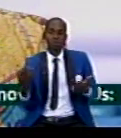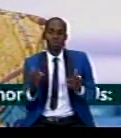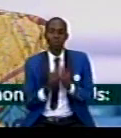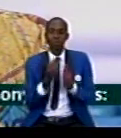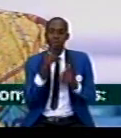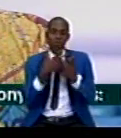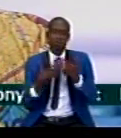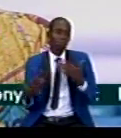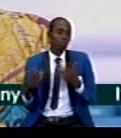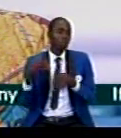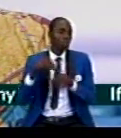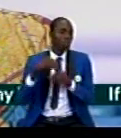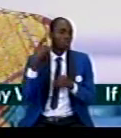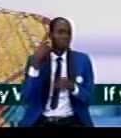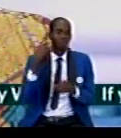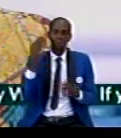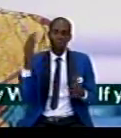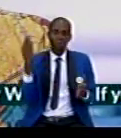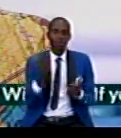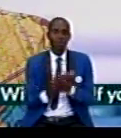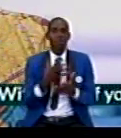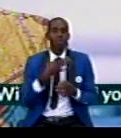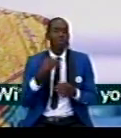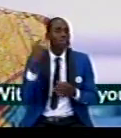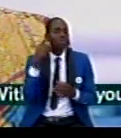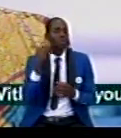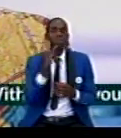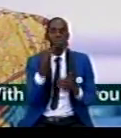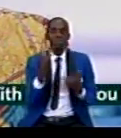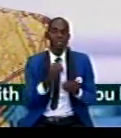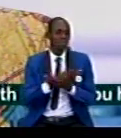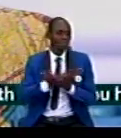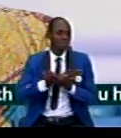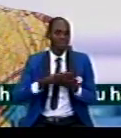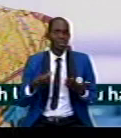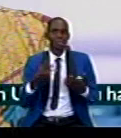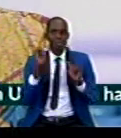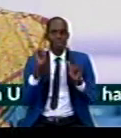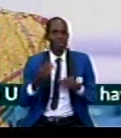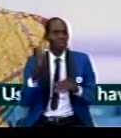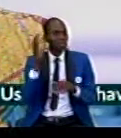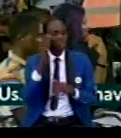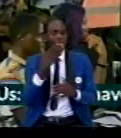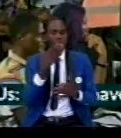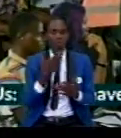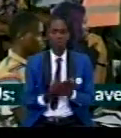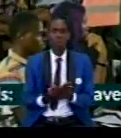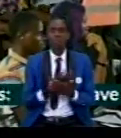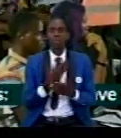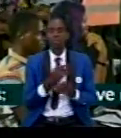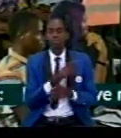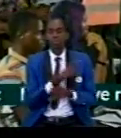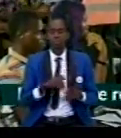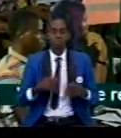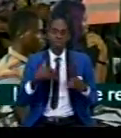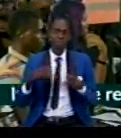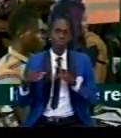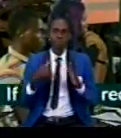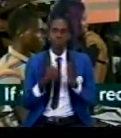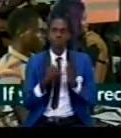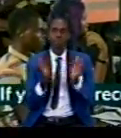clear, and he can hear well, and the Lord has Put done it. Praise your hands the Lord. Together. God is